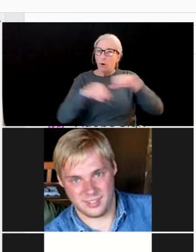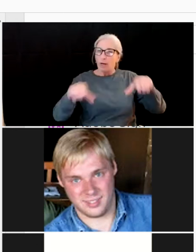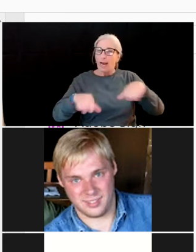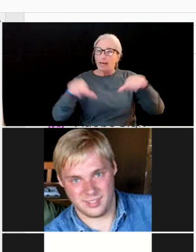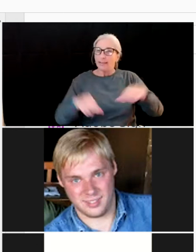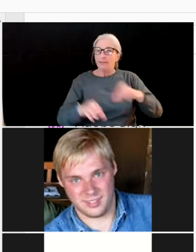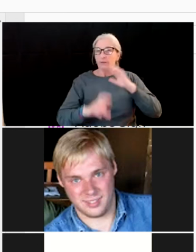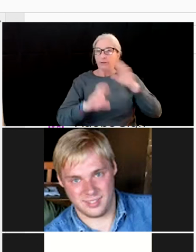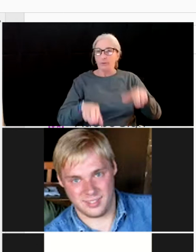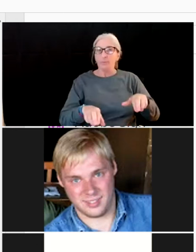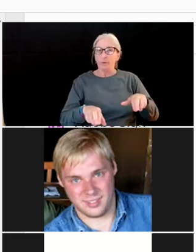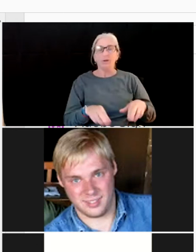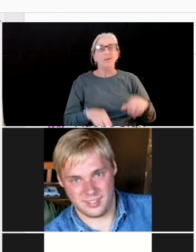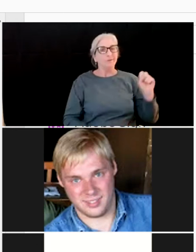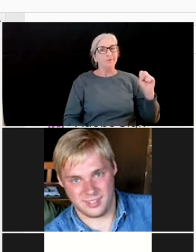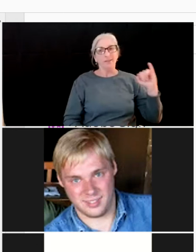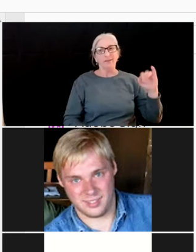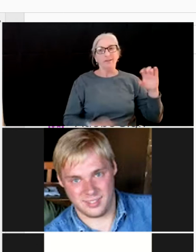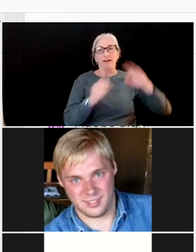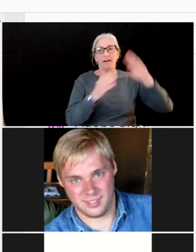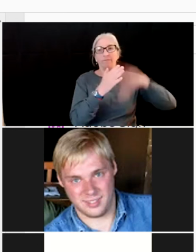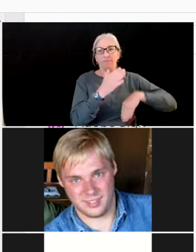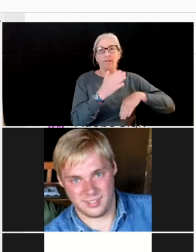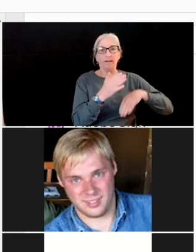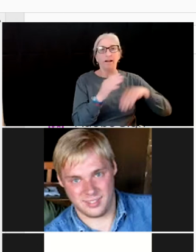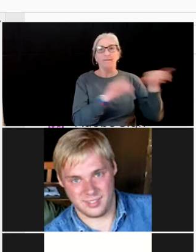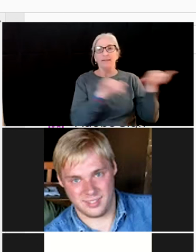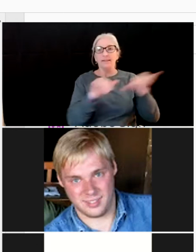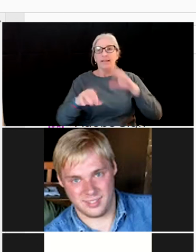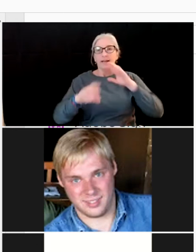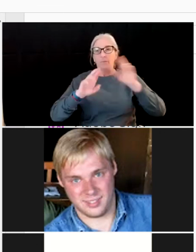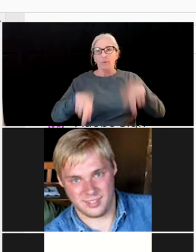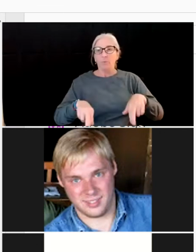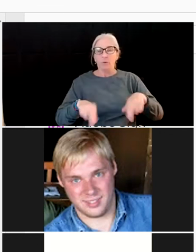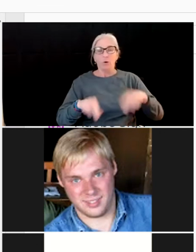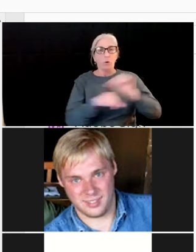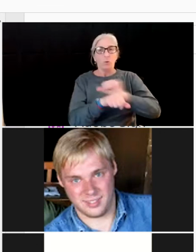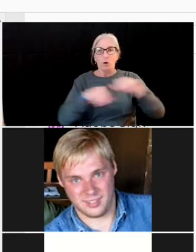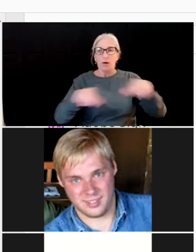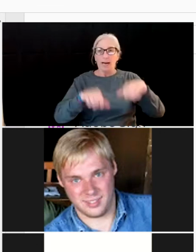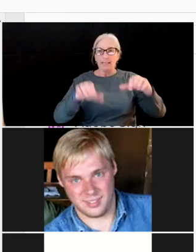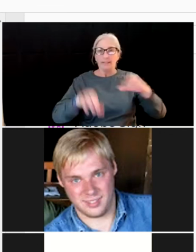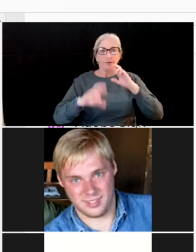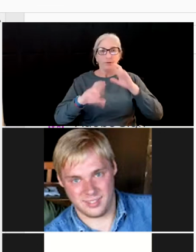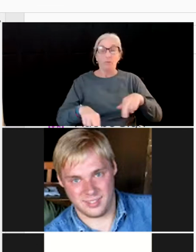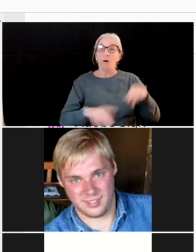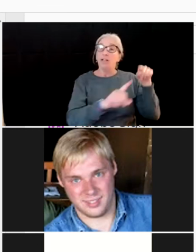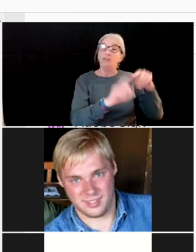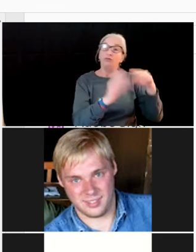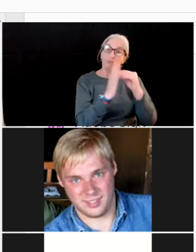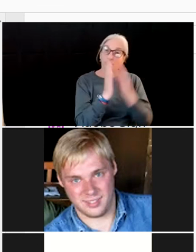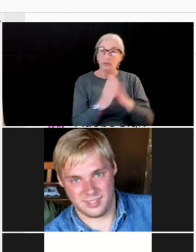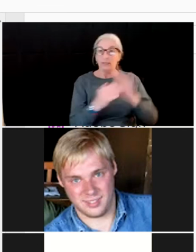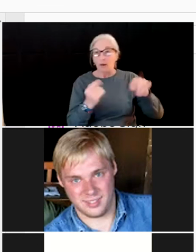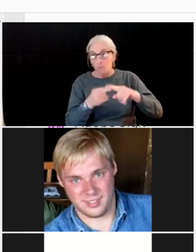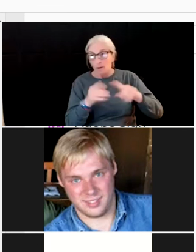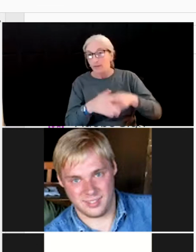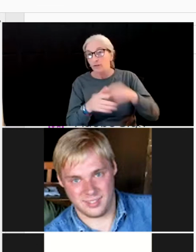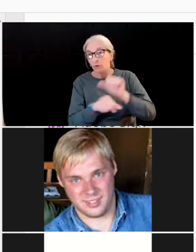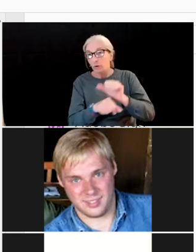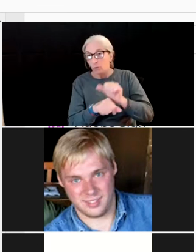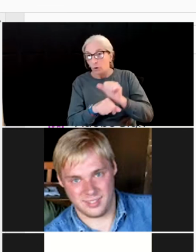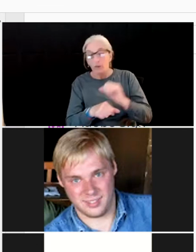SSI recipient could also fill out a work activity report that just details, you know, when they began working, how much they're making, how many hours a